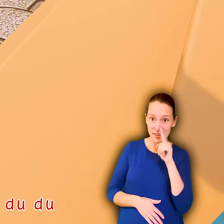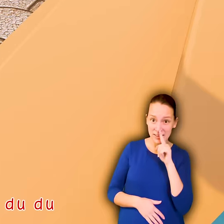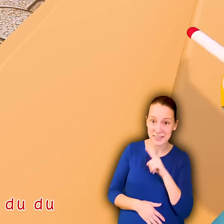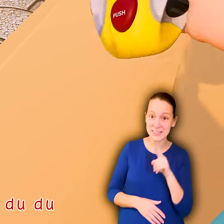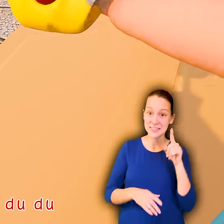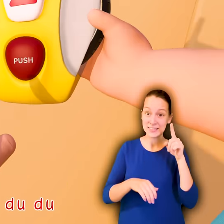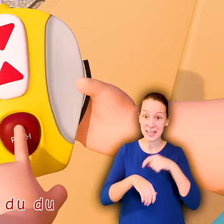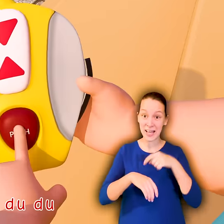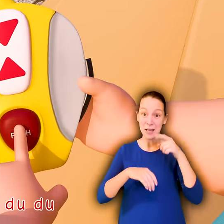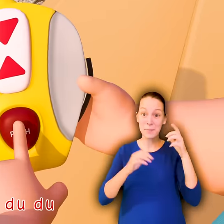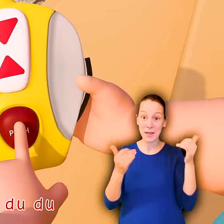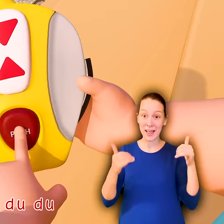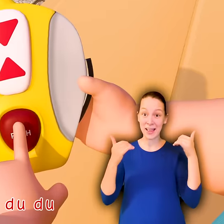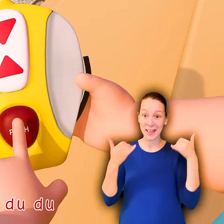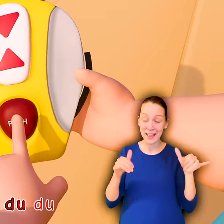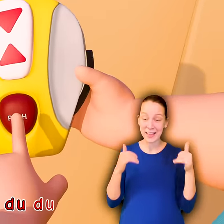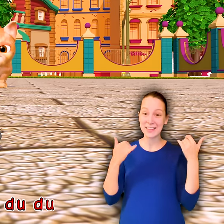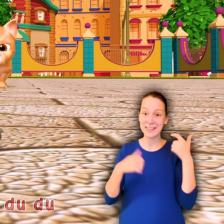time